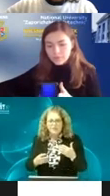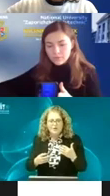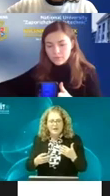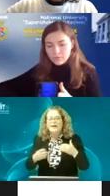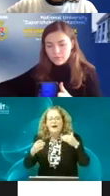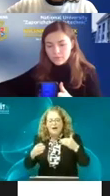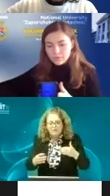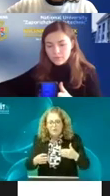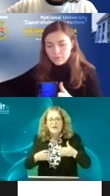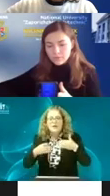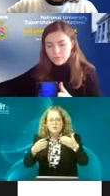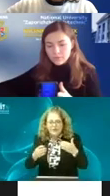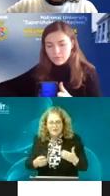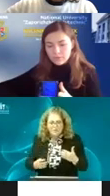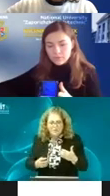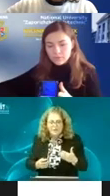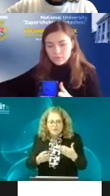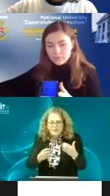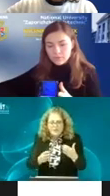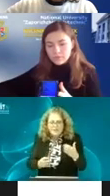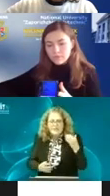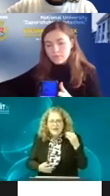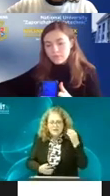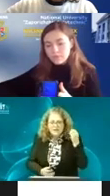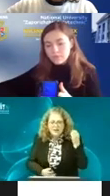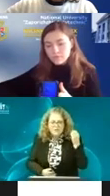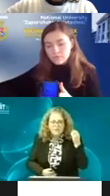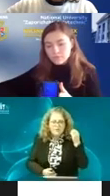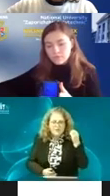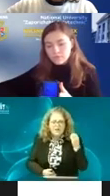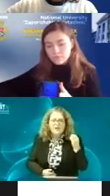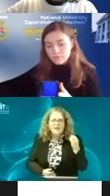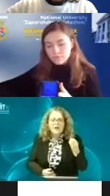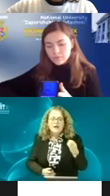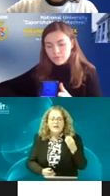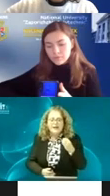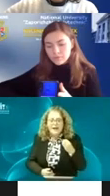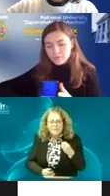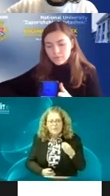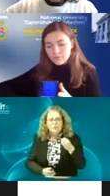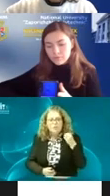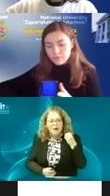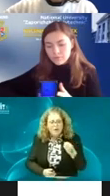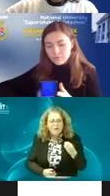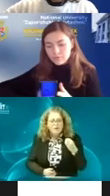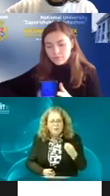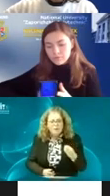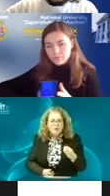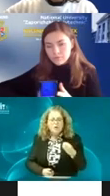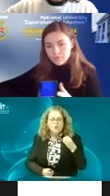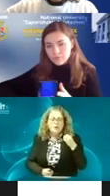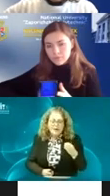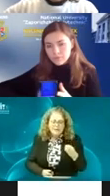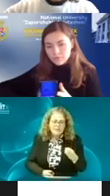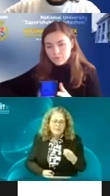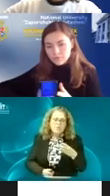to interact and afterwards to get the treatment. So this kind of thinking can help us to go out of the box